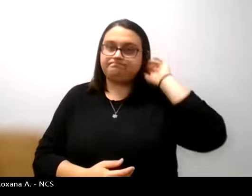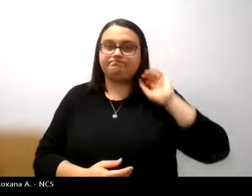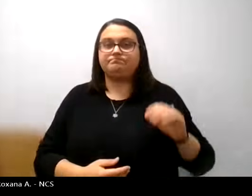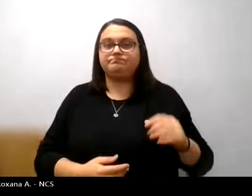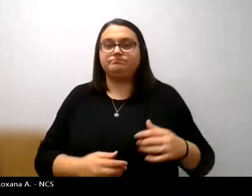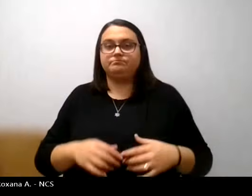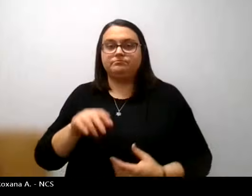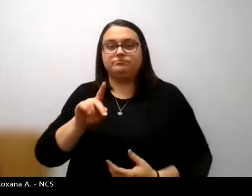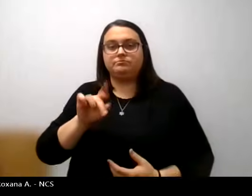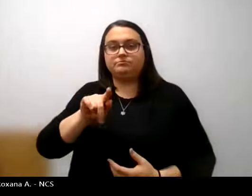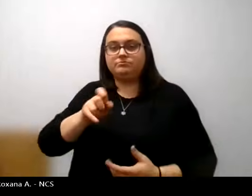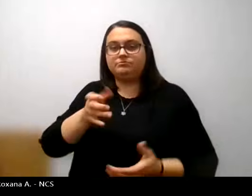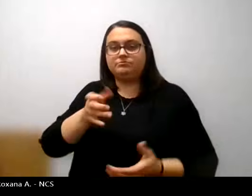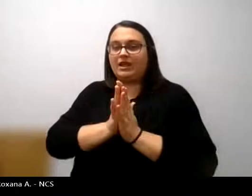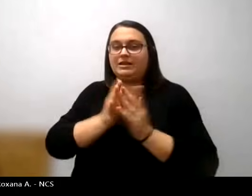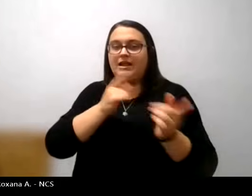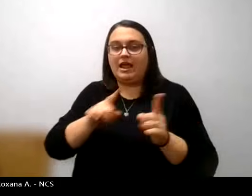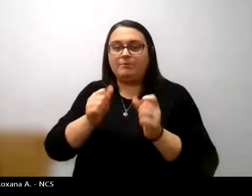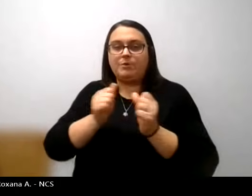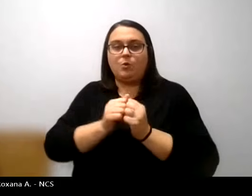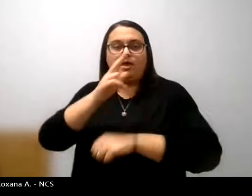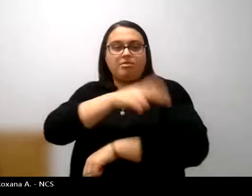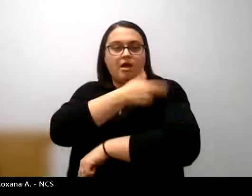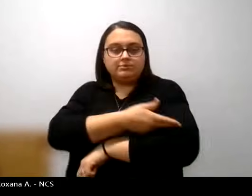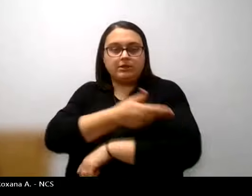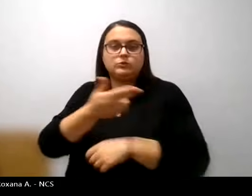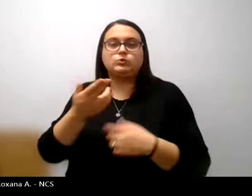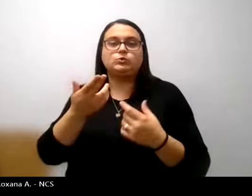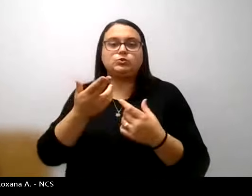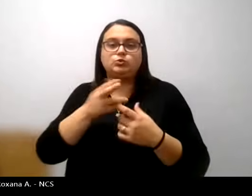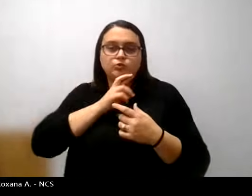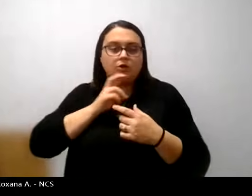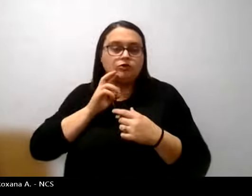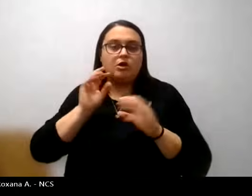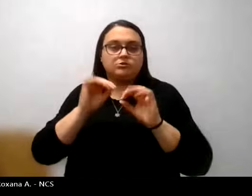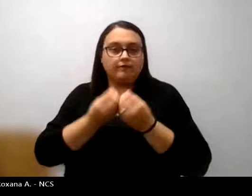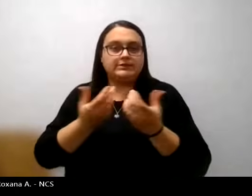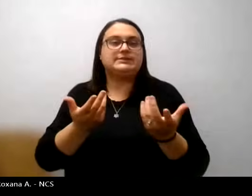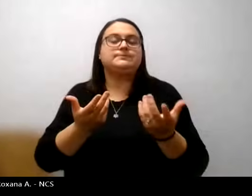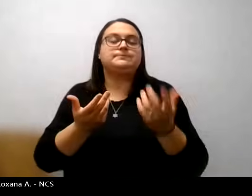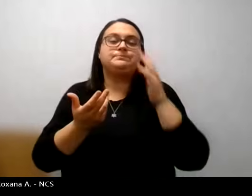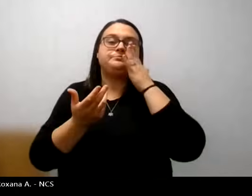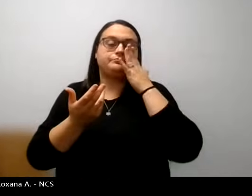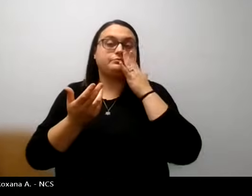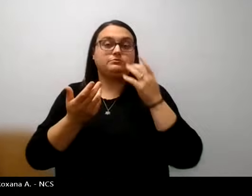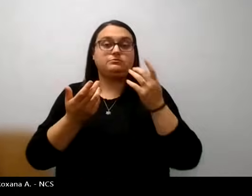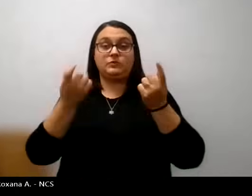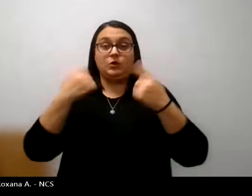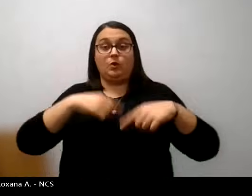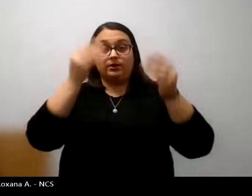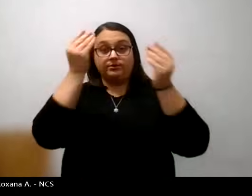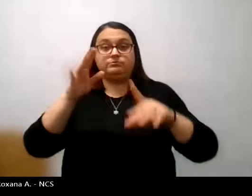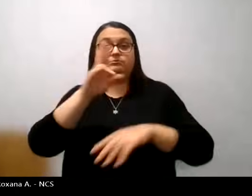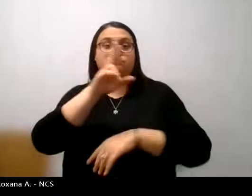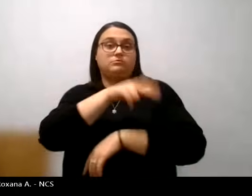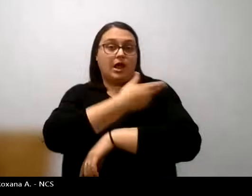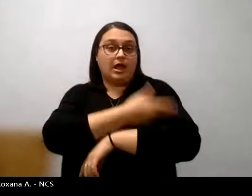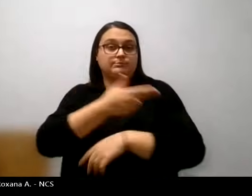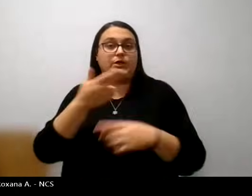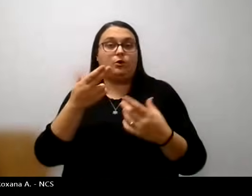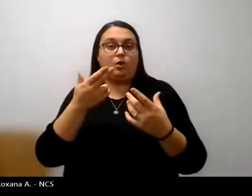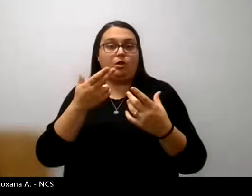Kate asked the question, what is happening with hospitals in the city and how about restaurants and offices? We alerted hospital partners